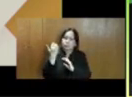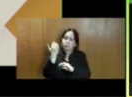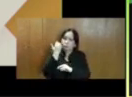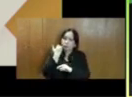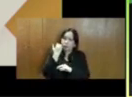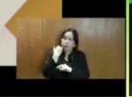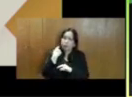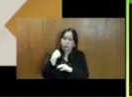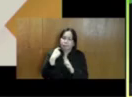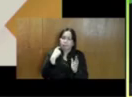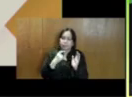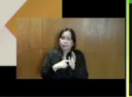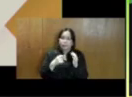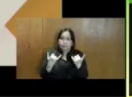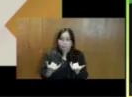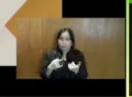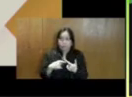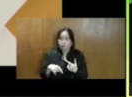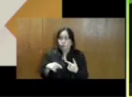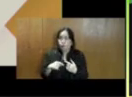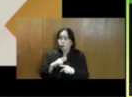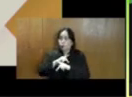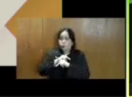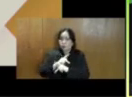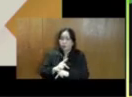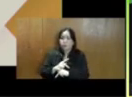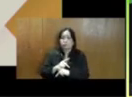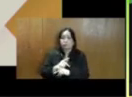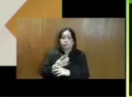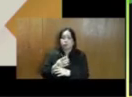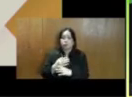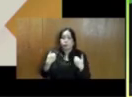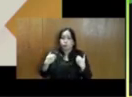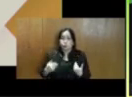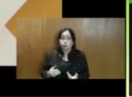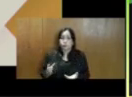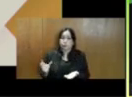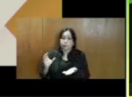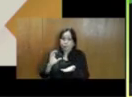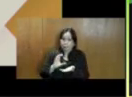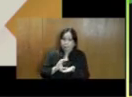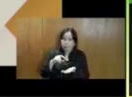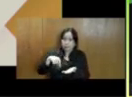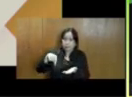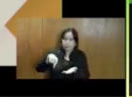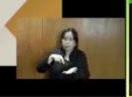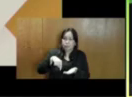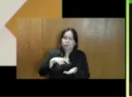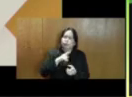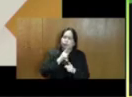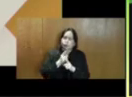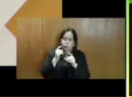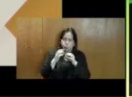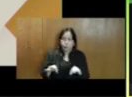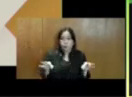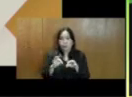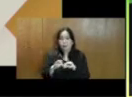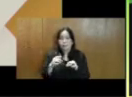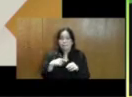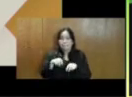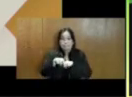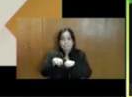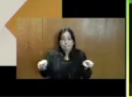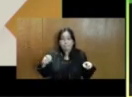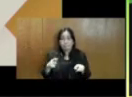Thus, discussing the promotion and protection of the country's human capital in the age of dual transition is crucial. The panelists